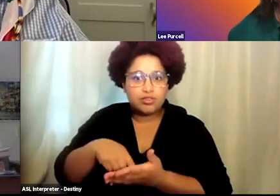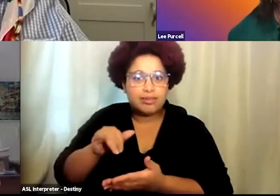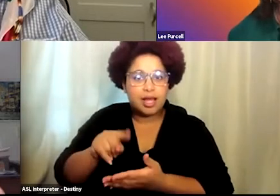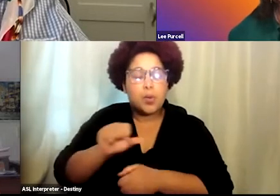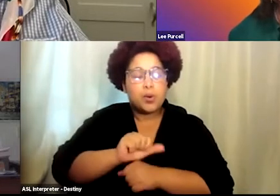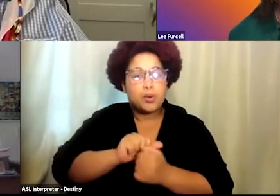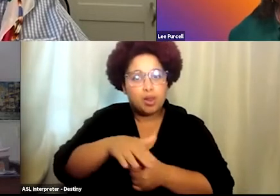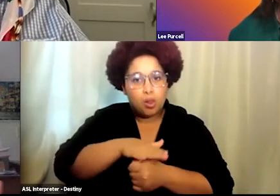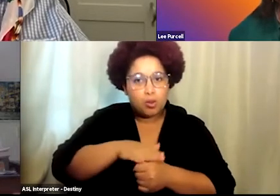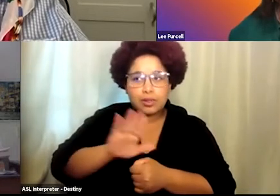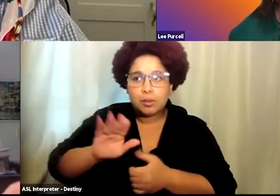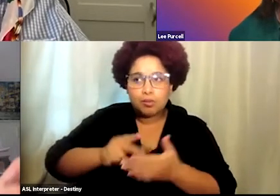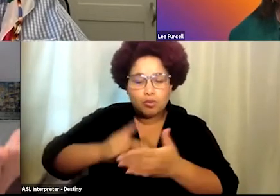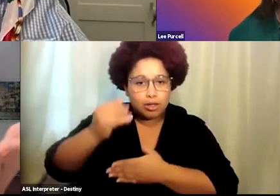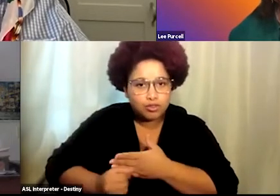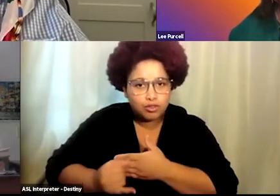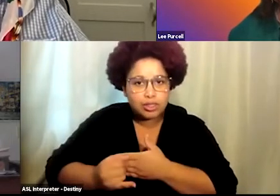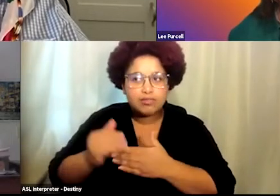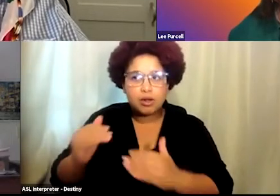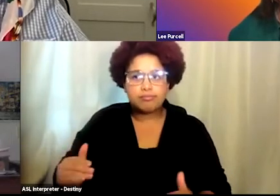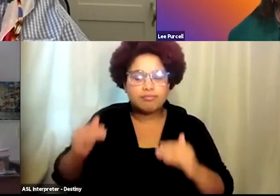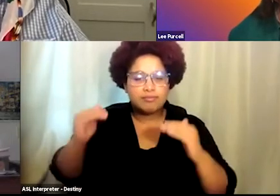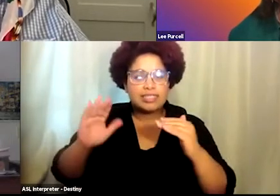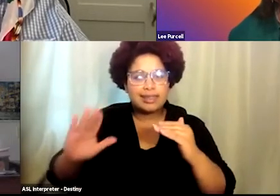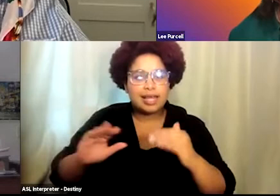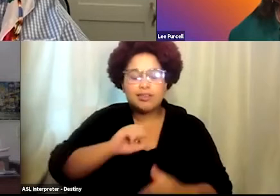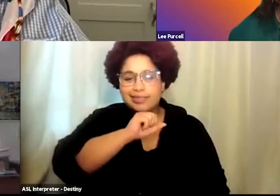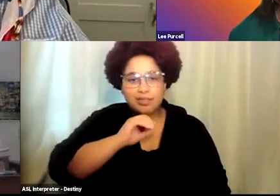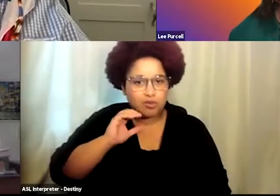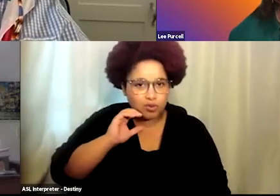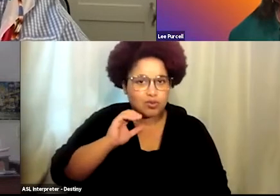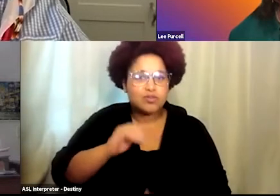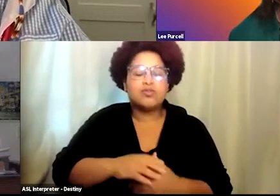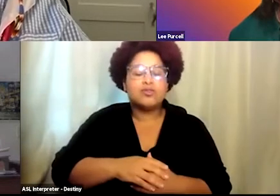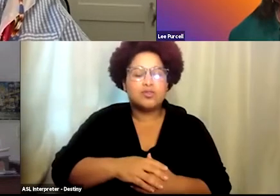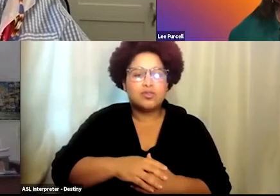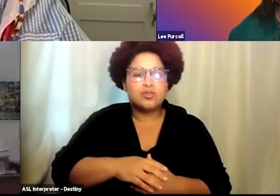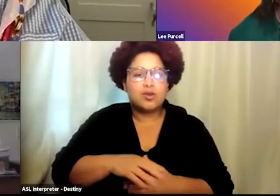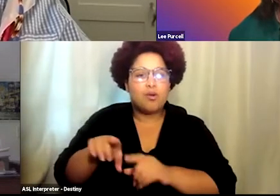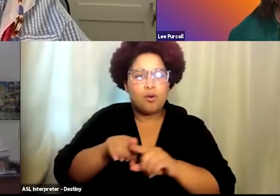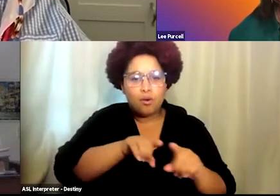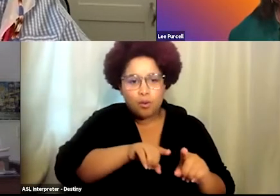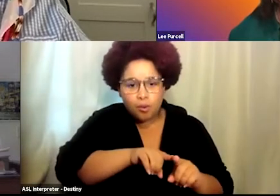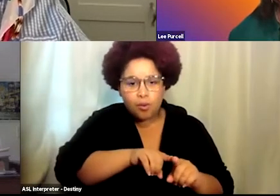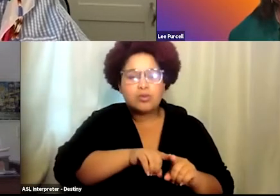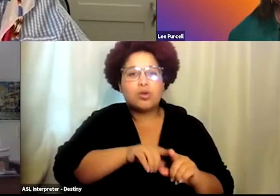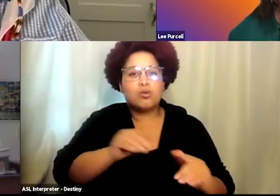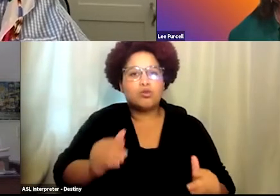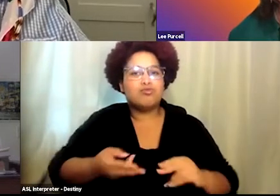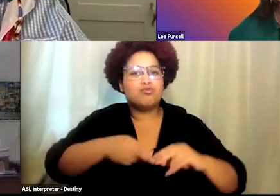their projects to advance their seniors and also to increase awareness of